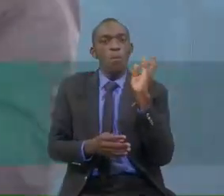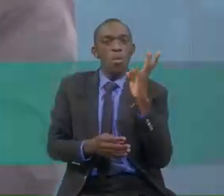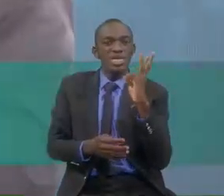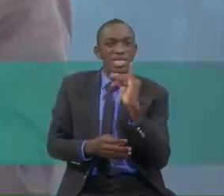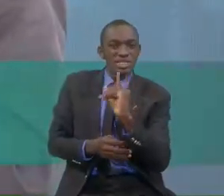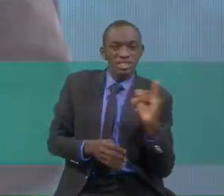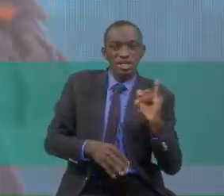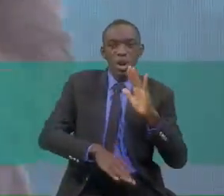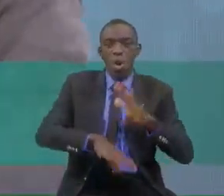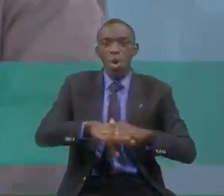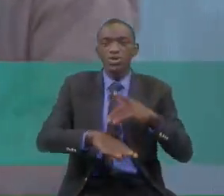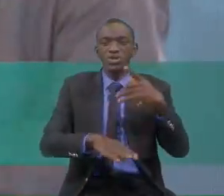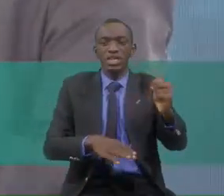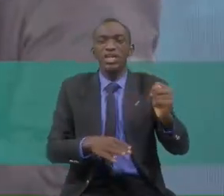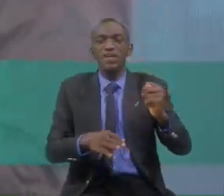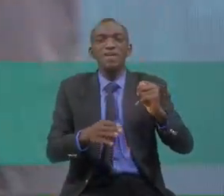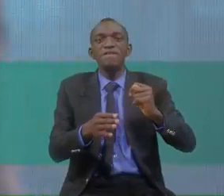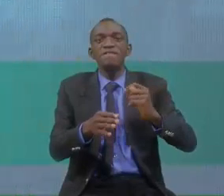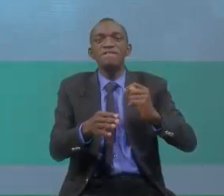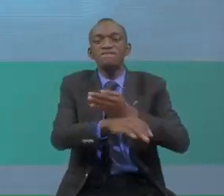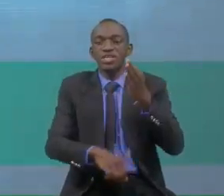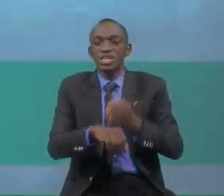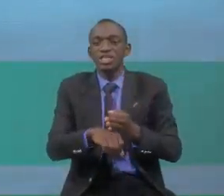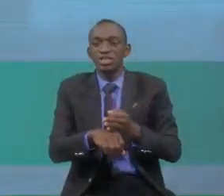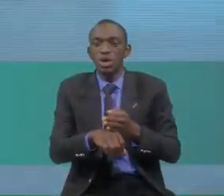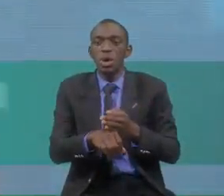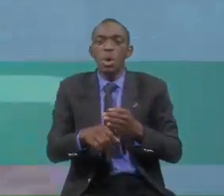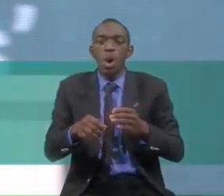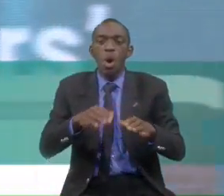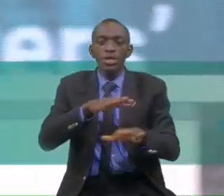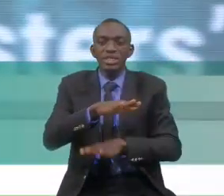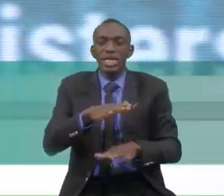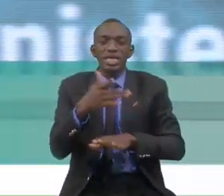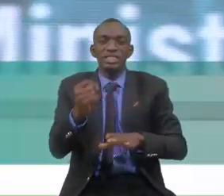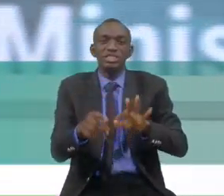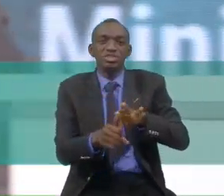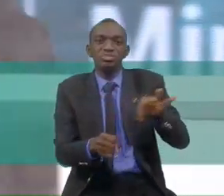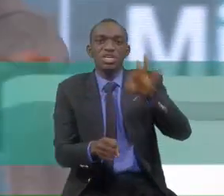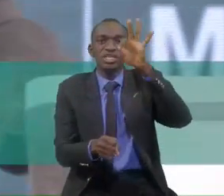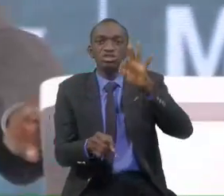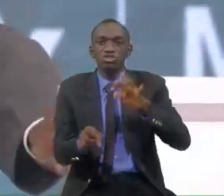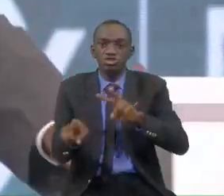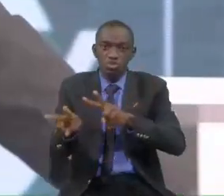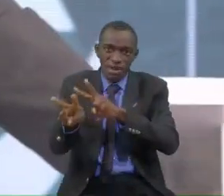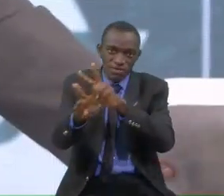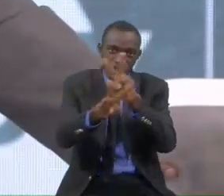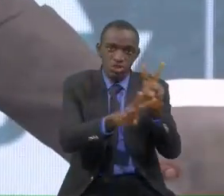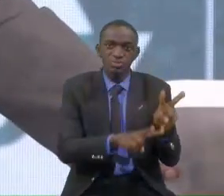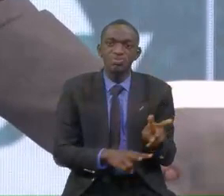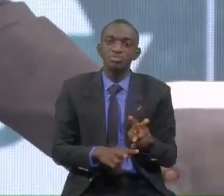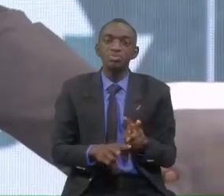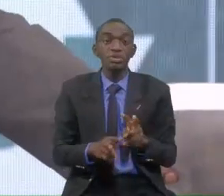Spirit's oversight. Already He says in that Acts chapter 1, verse 8, but ye